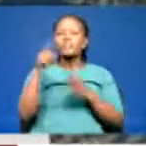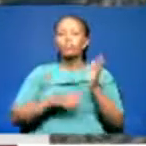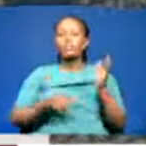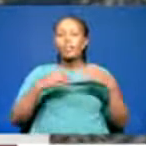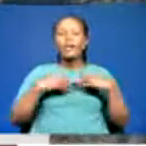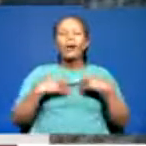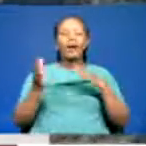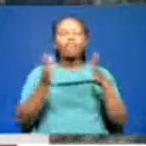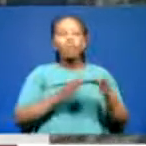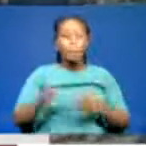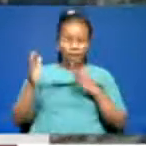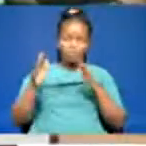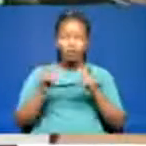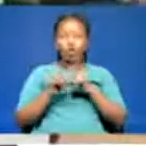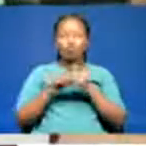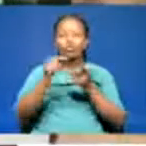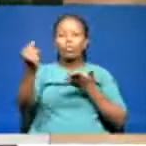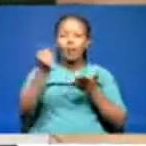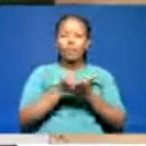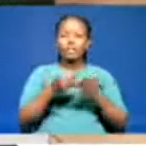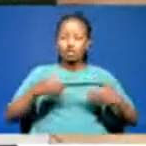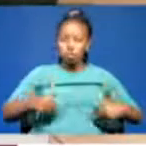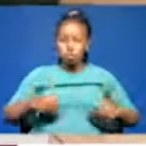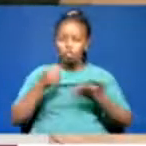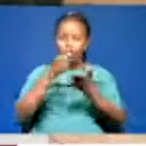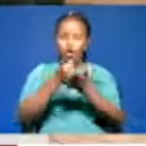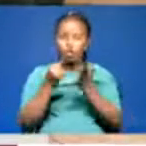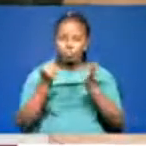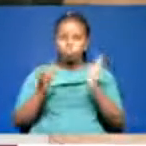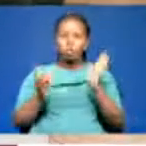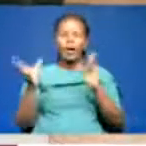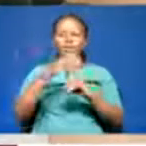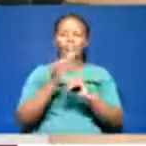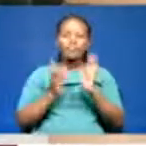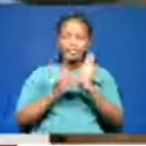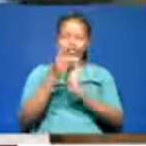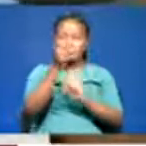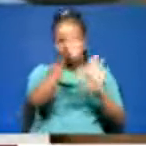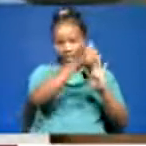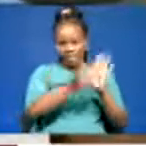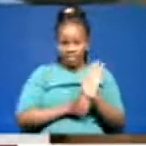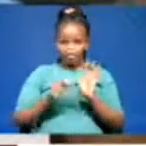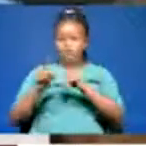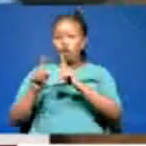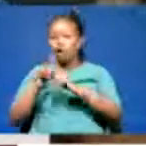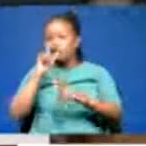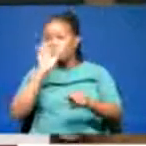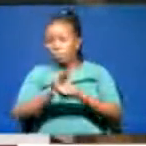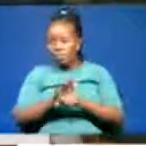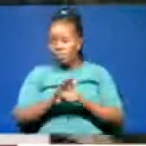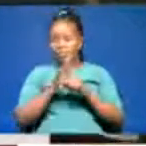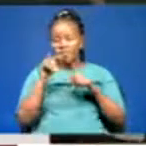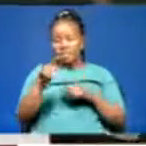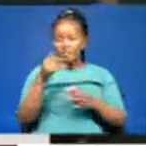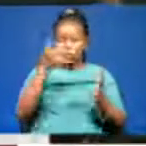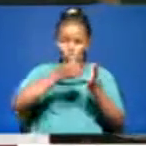constituency level by appointing youth to help him drive his development agenda. He assured the public that his office will include the church leadership in